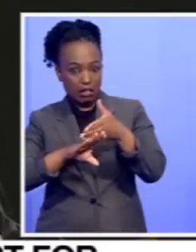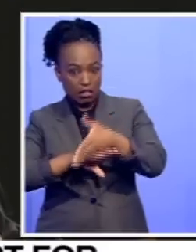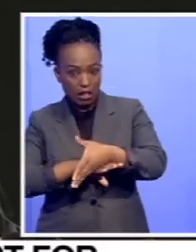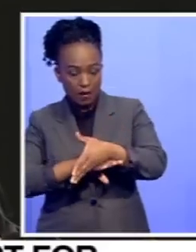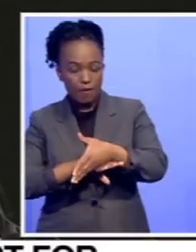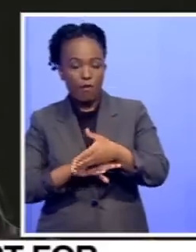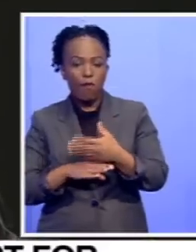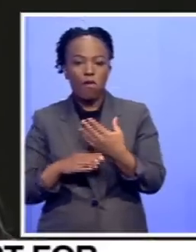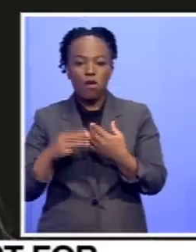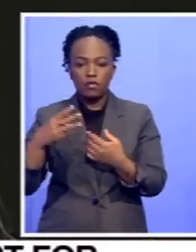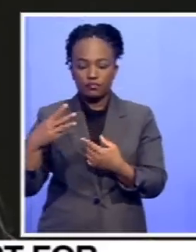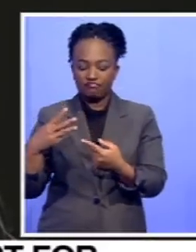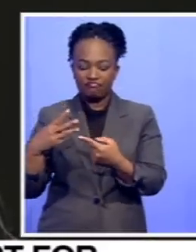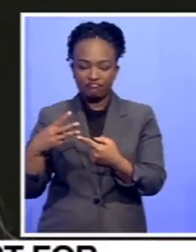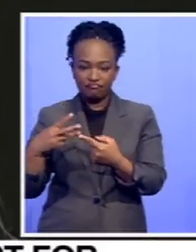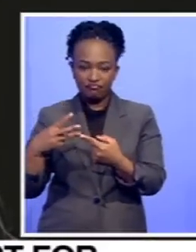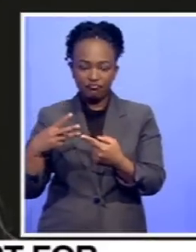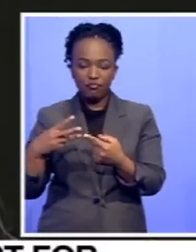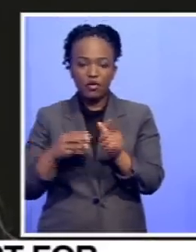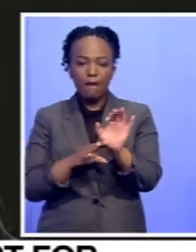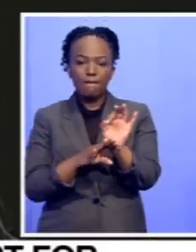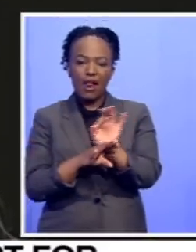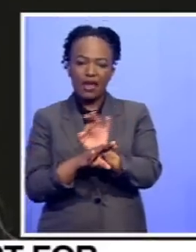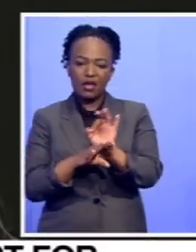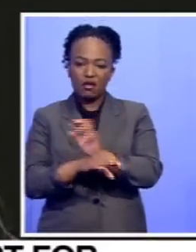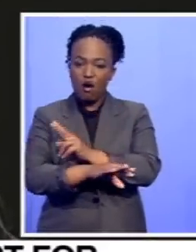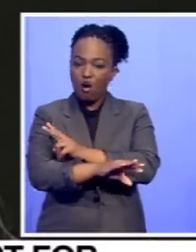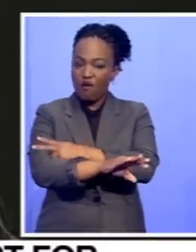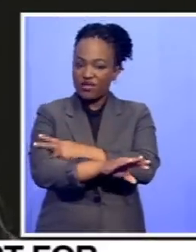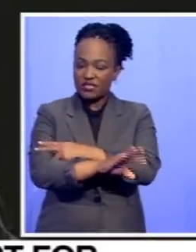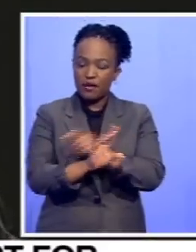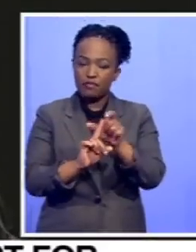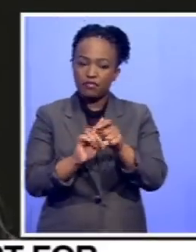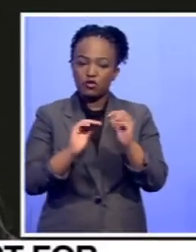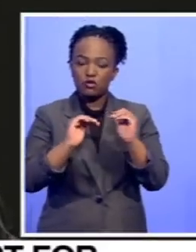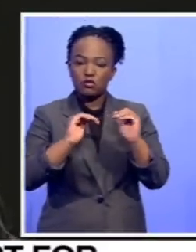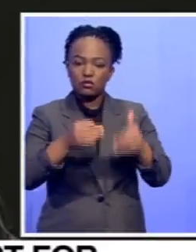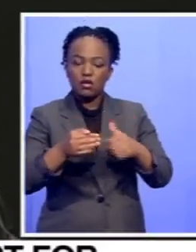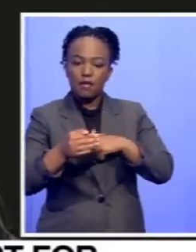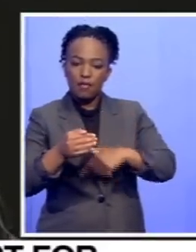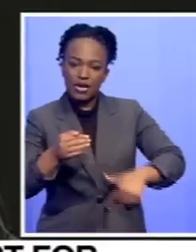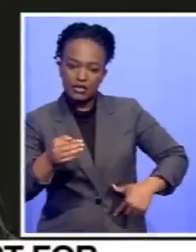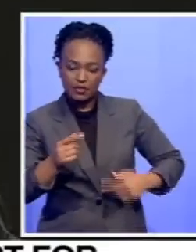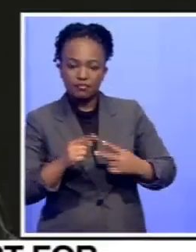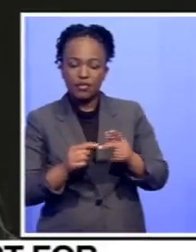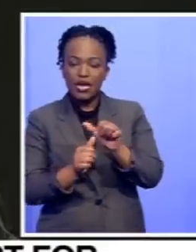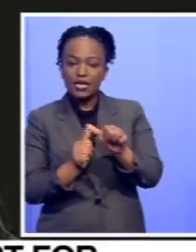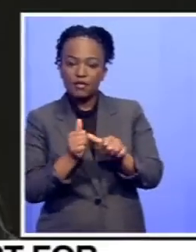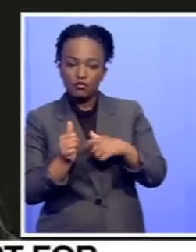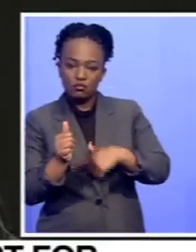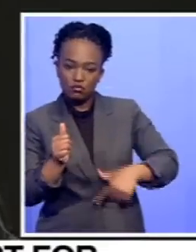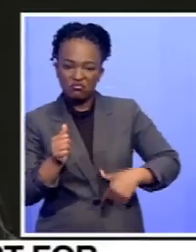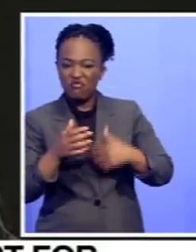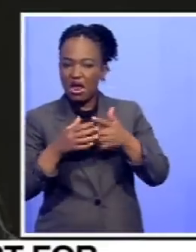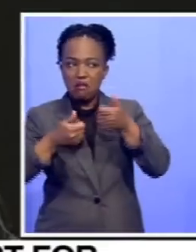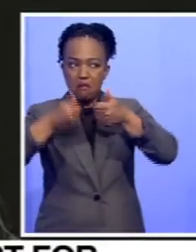3. He was a planning officer responsible for the protection of the President, the Deputy President, heads of state, former heads of